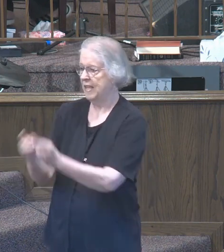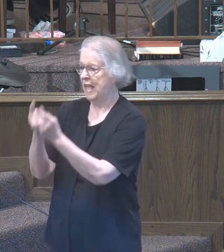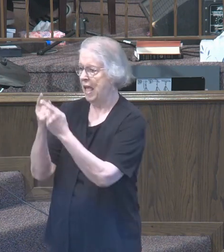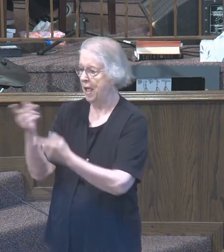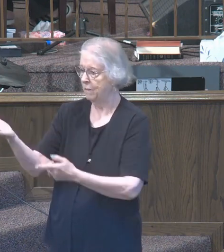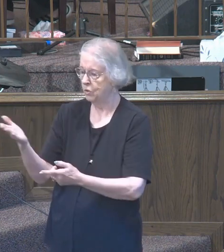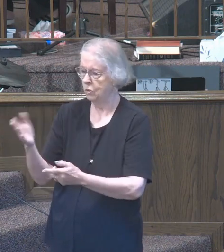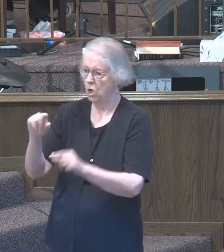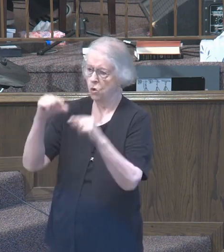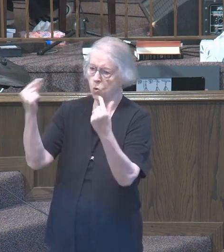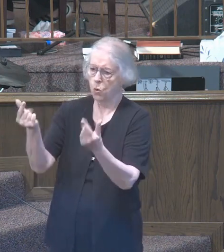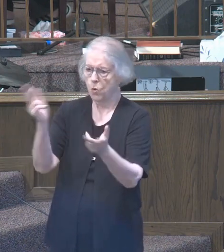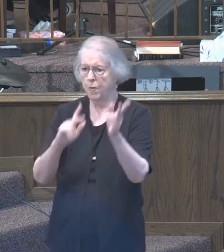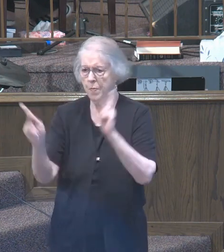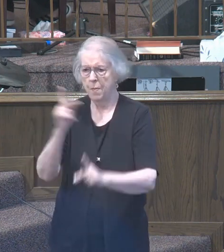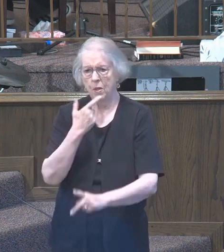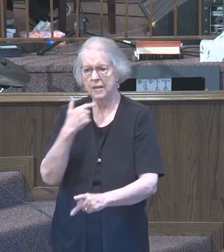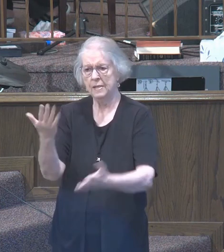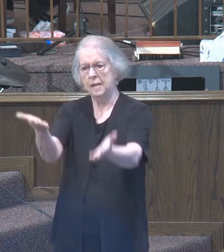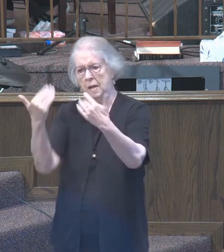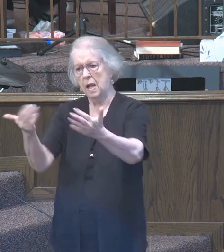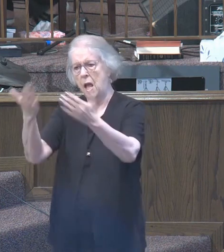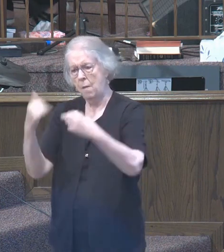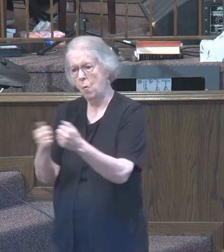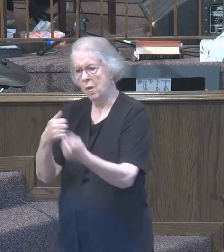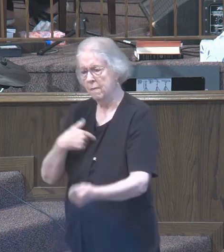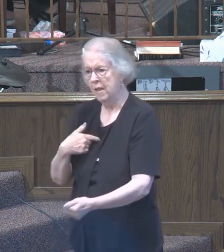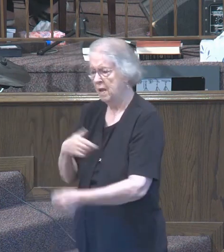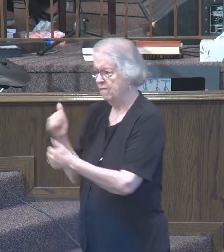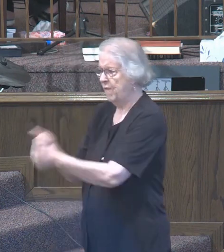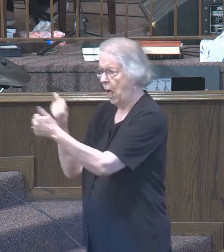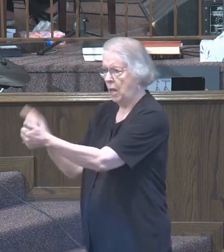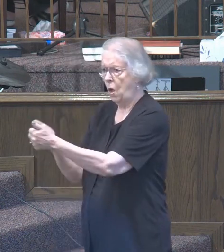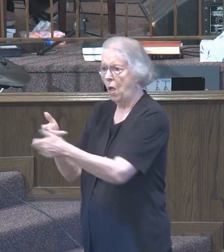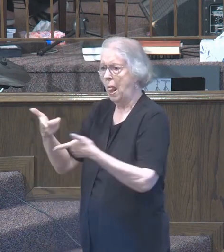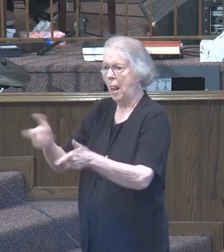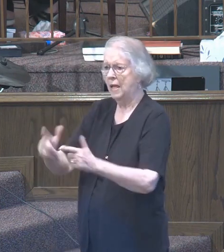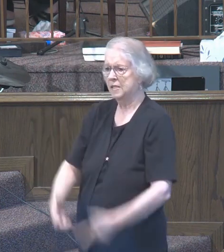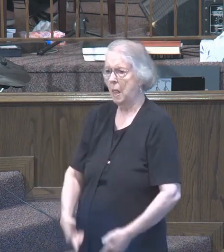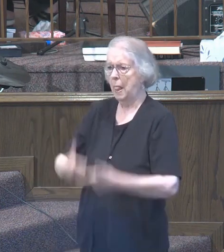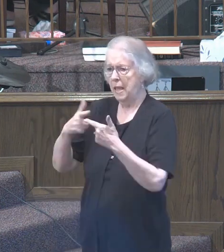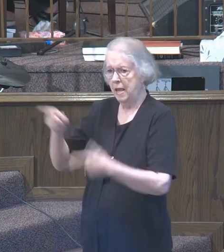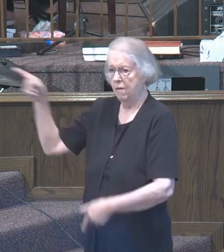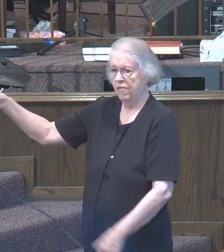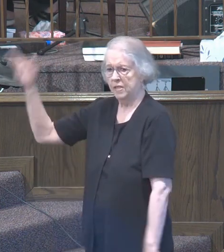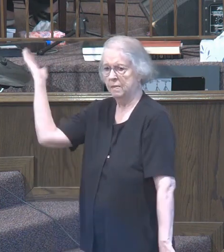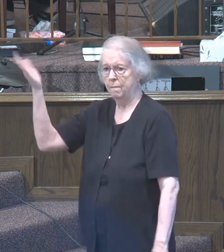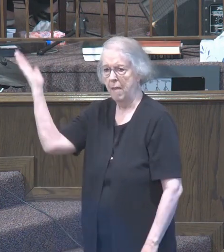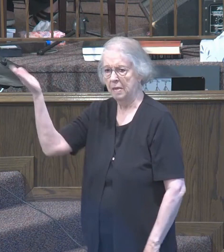me. Let's live this message to the world."